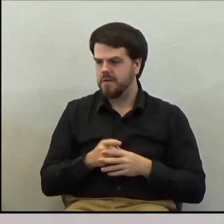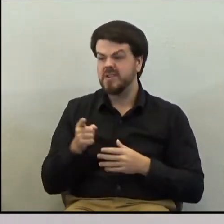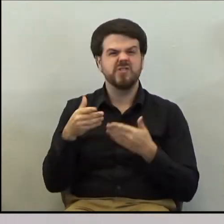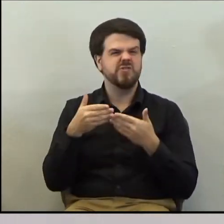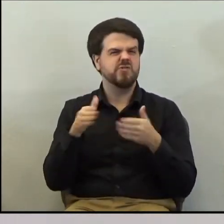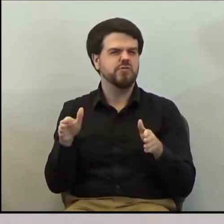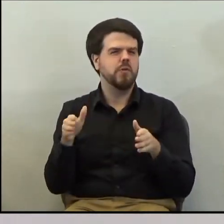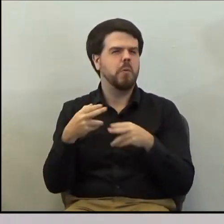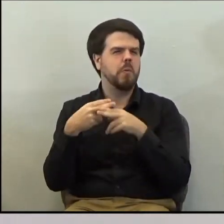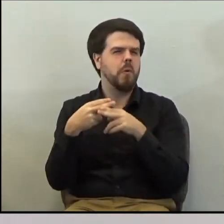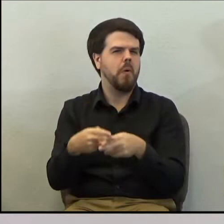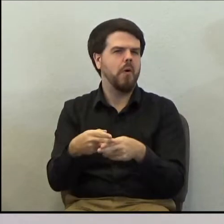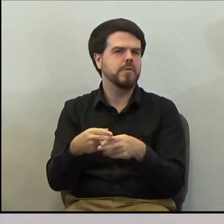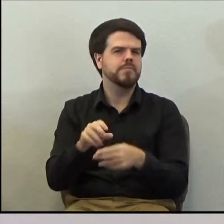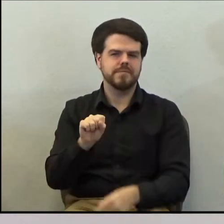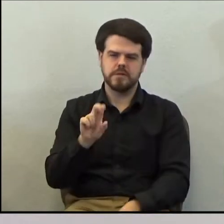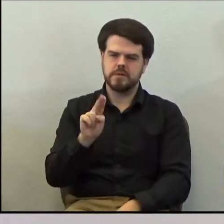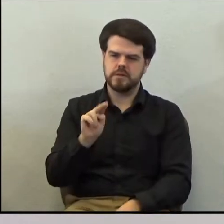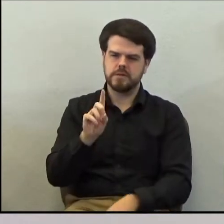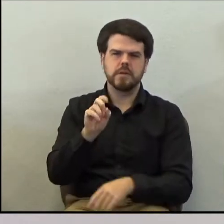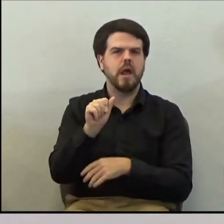Sunday.